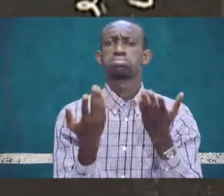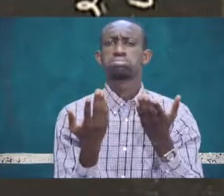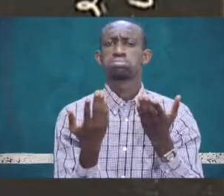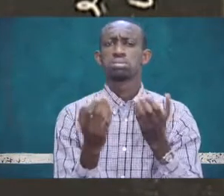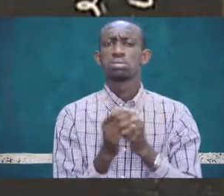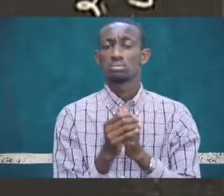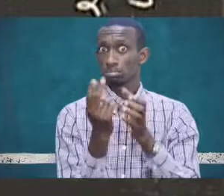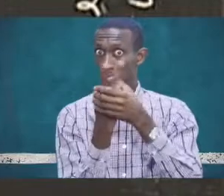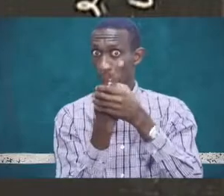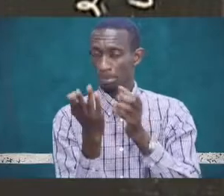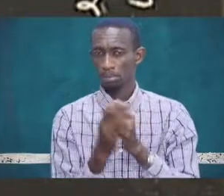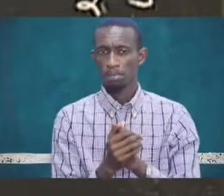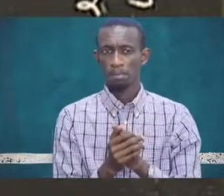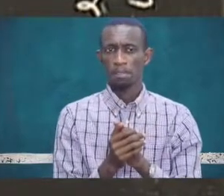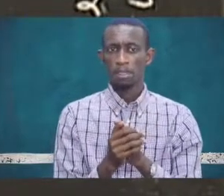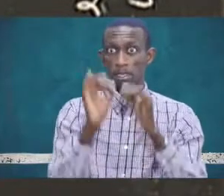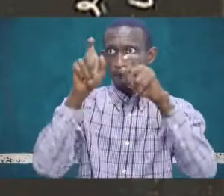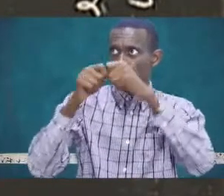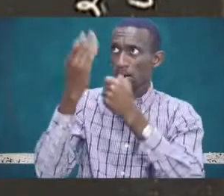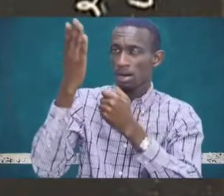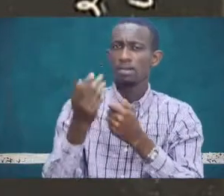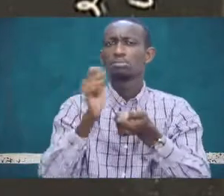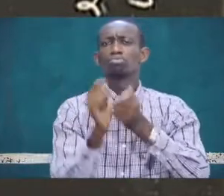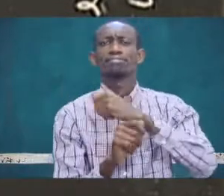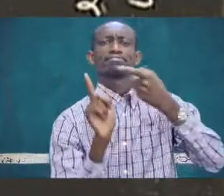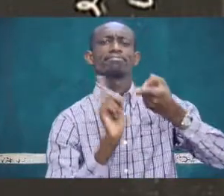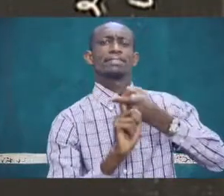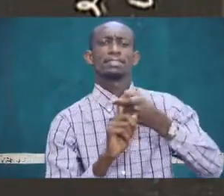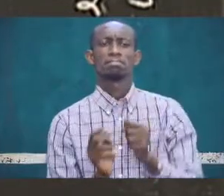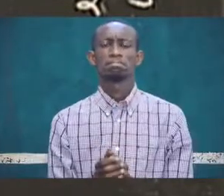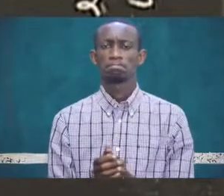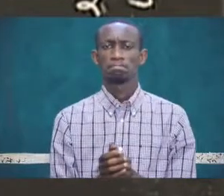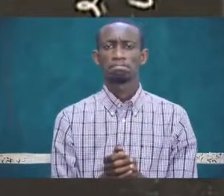becomes positive. And therefore, we'll form